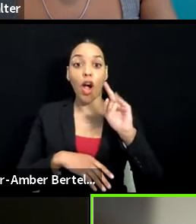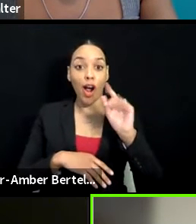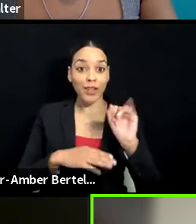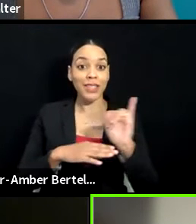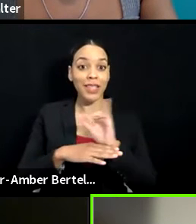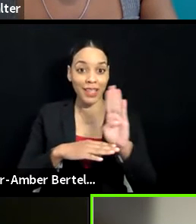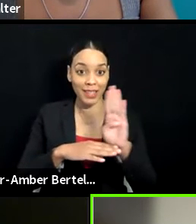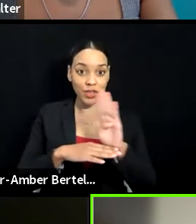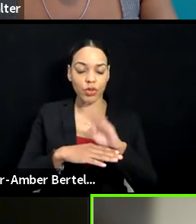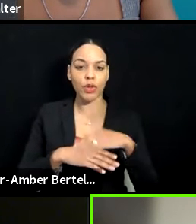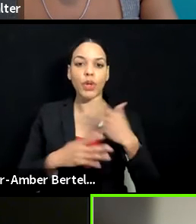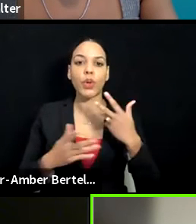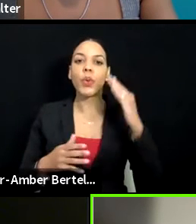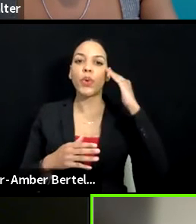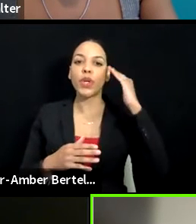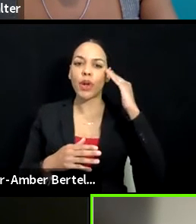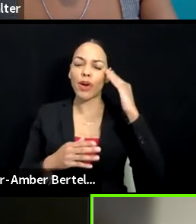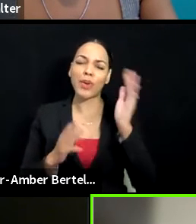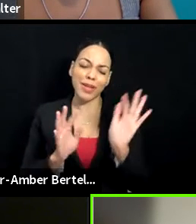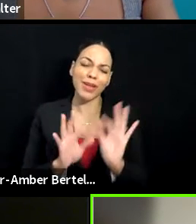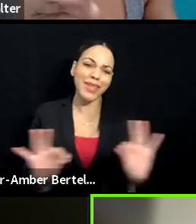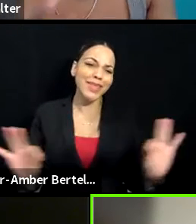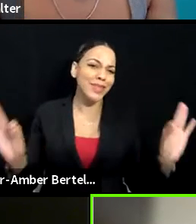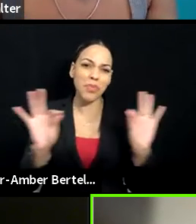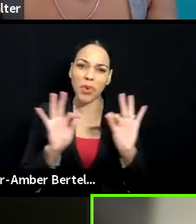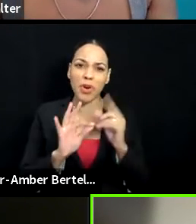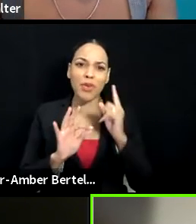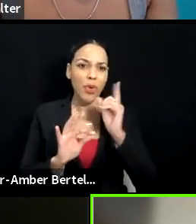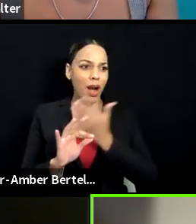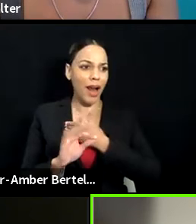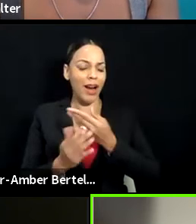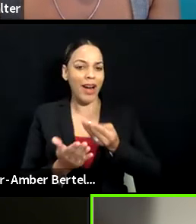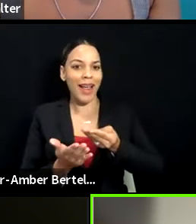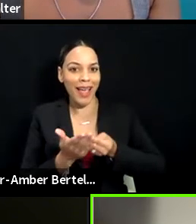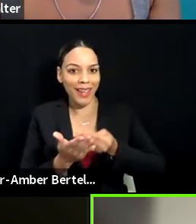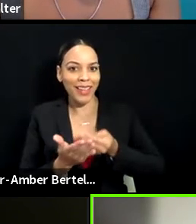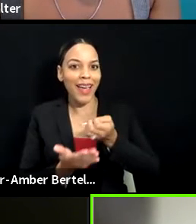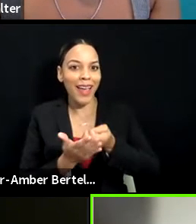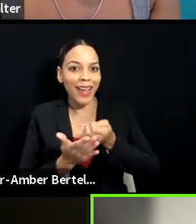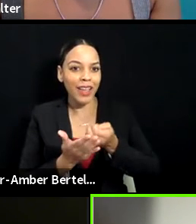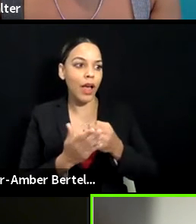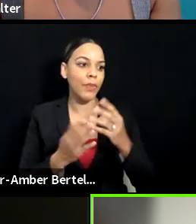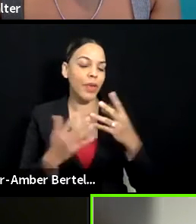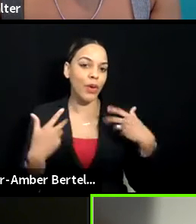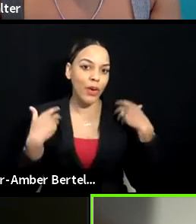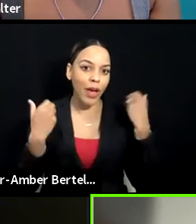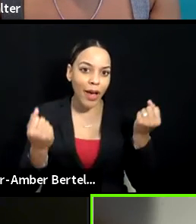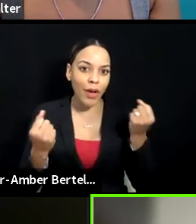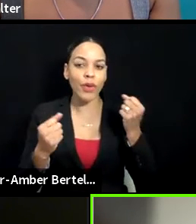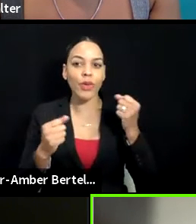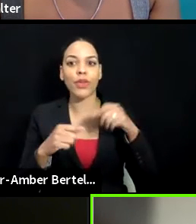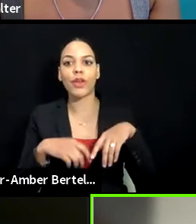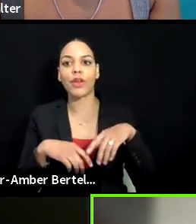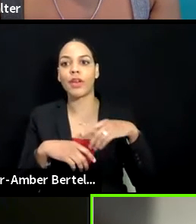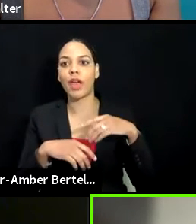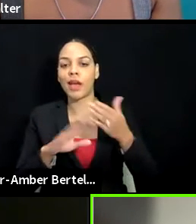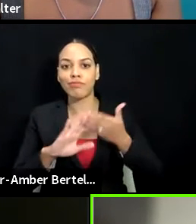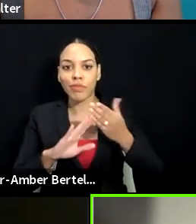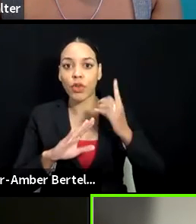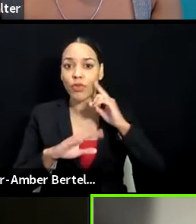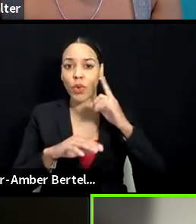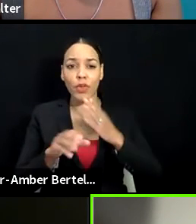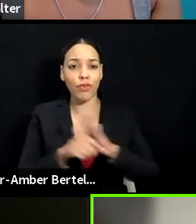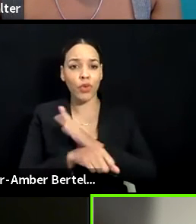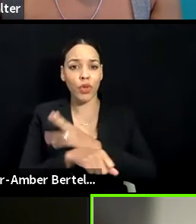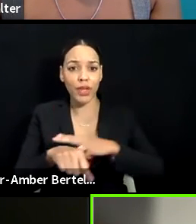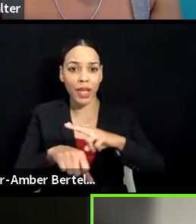know how critical we are to the economic health and welfare of the entire nation. But I don't think we always have done a great